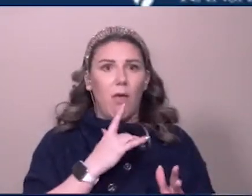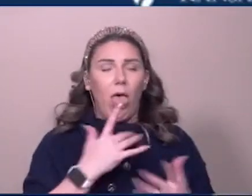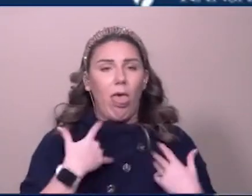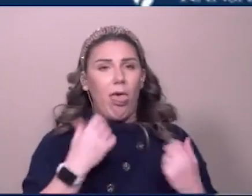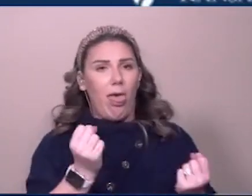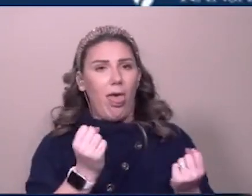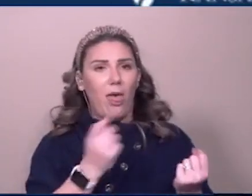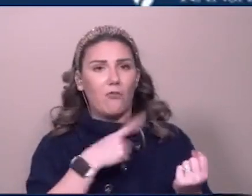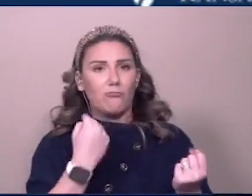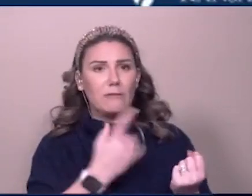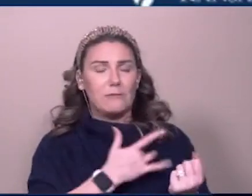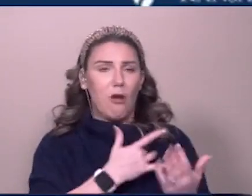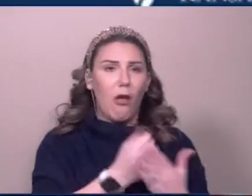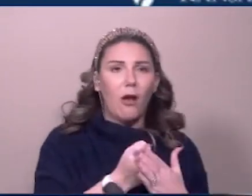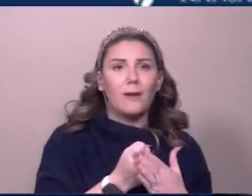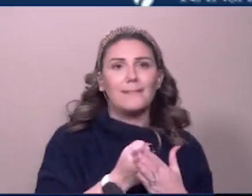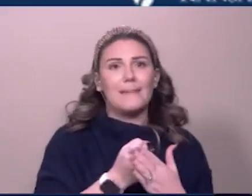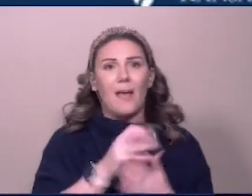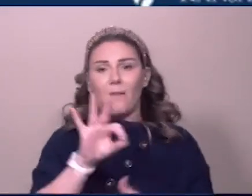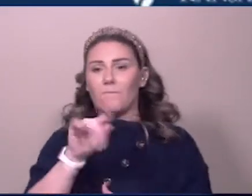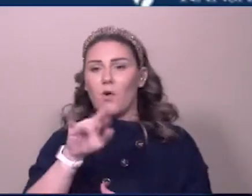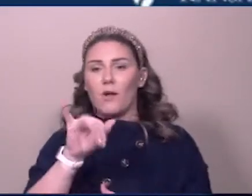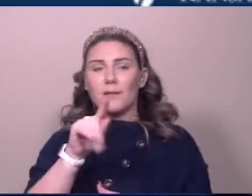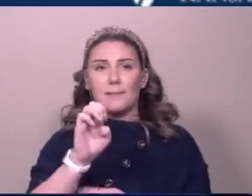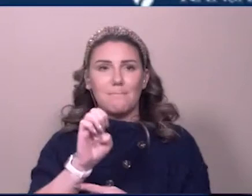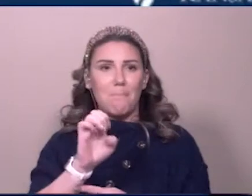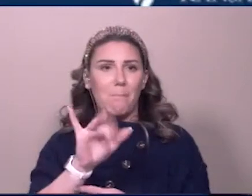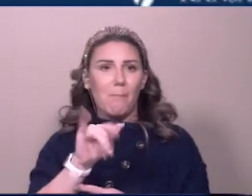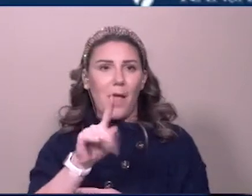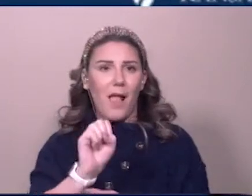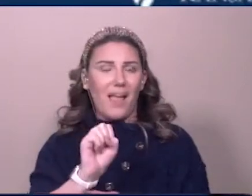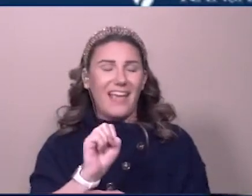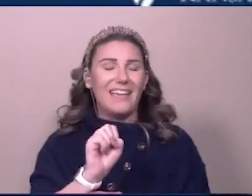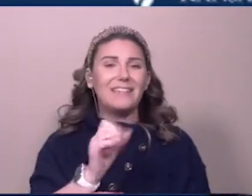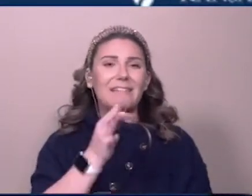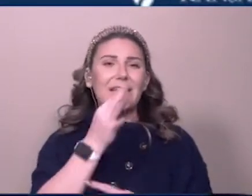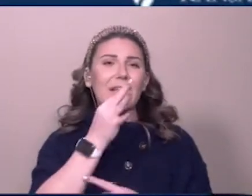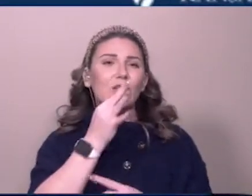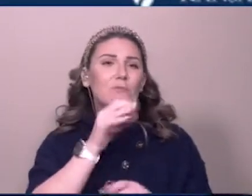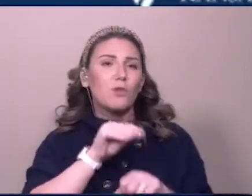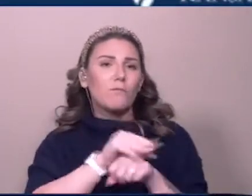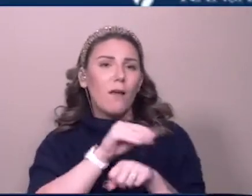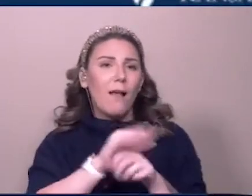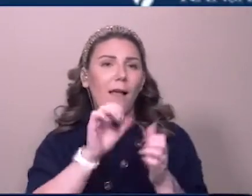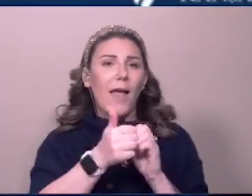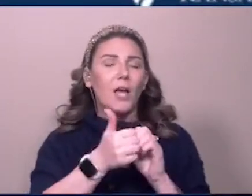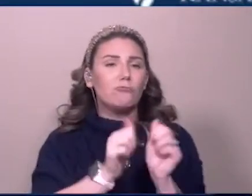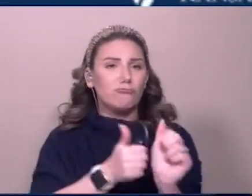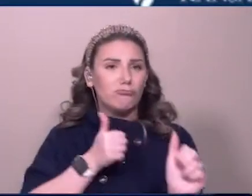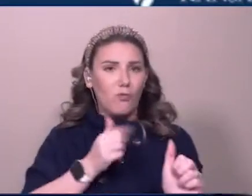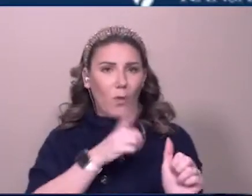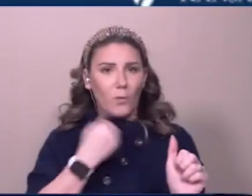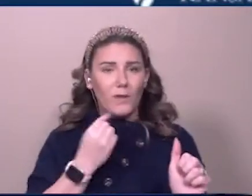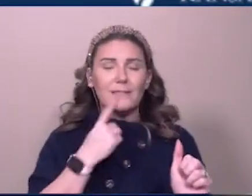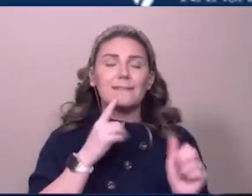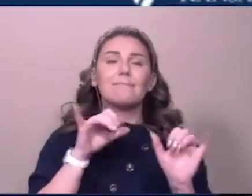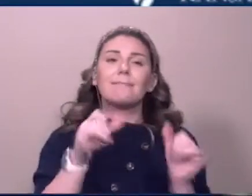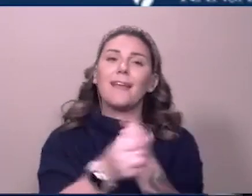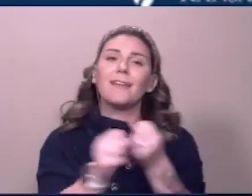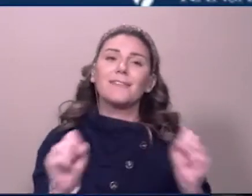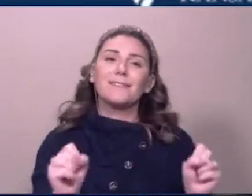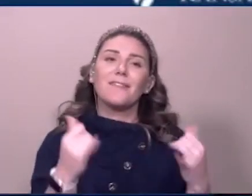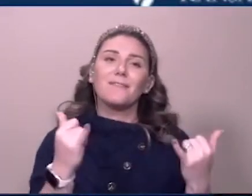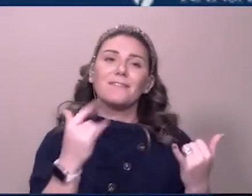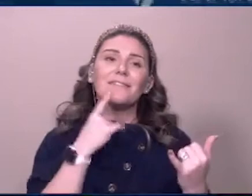expert advice on why and how to avoid both of those risks. So please, everyone, stay safe today. We will see you tomorrow. Make it a